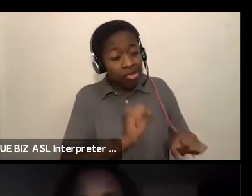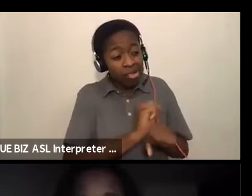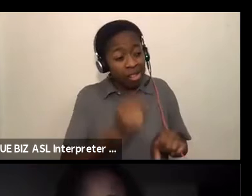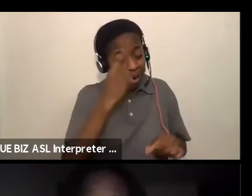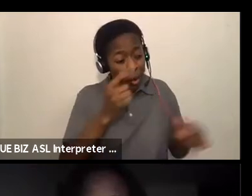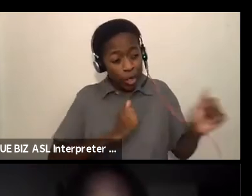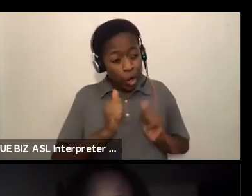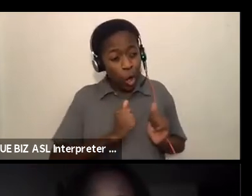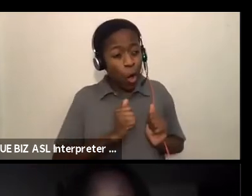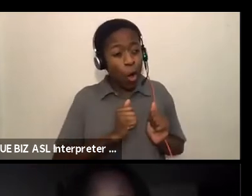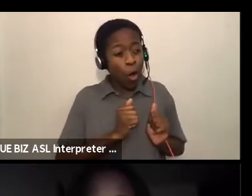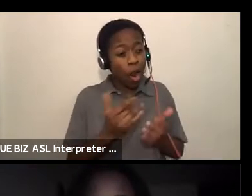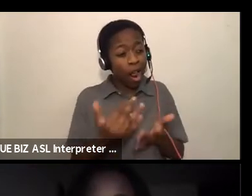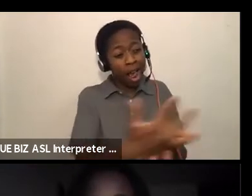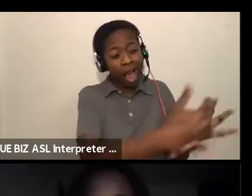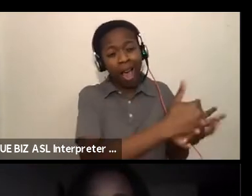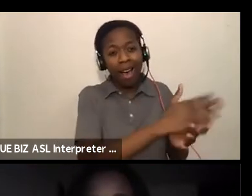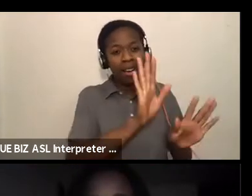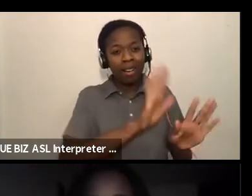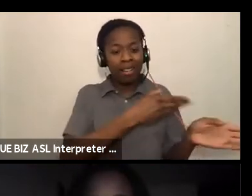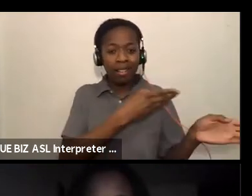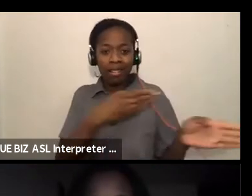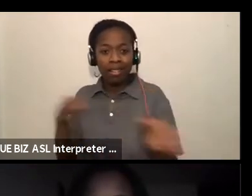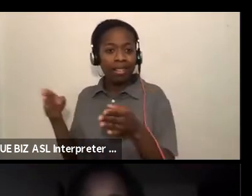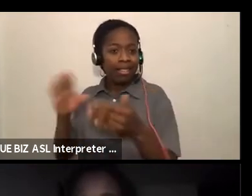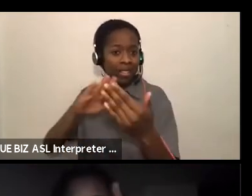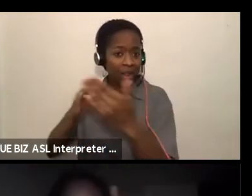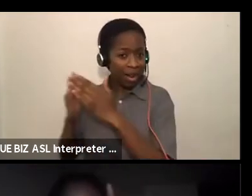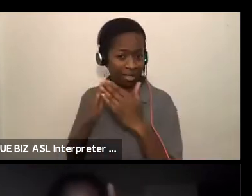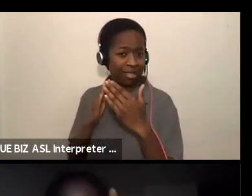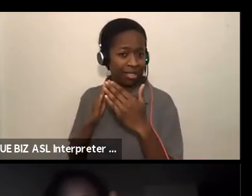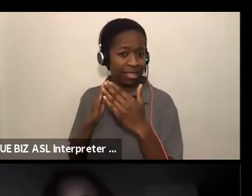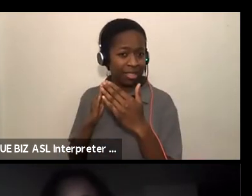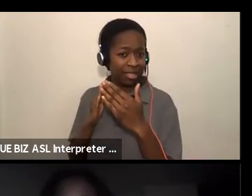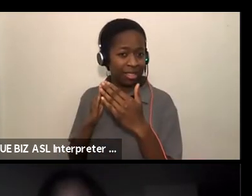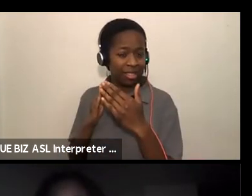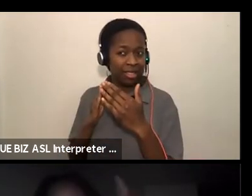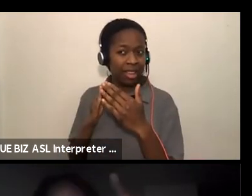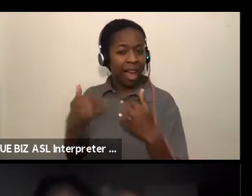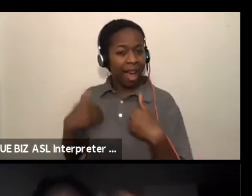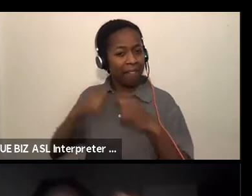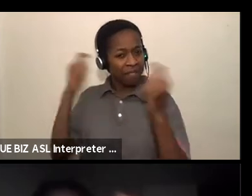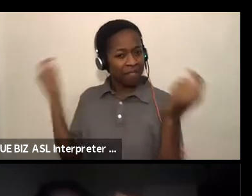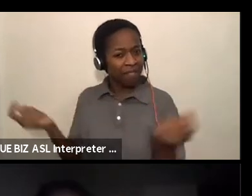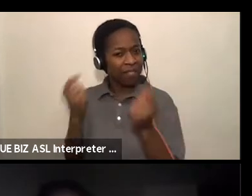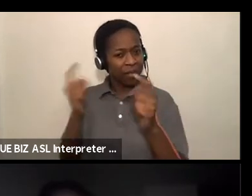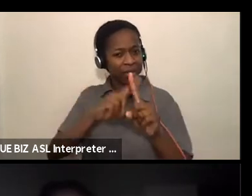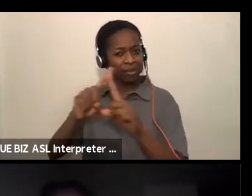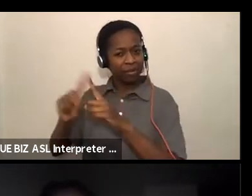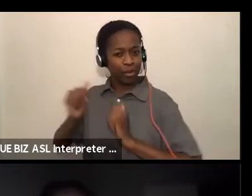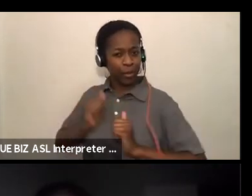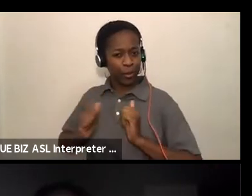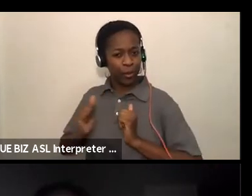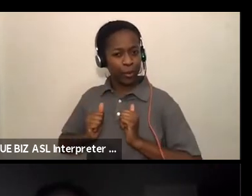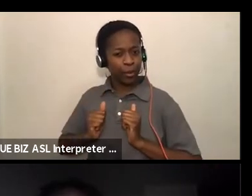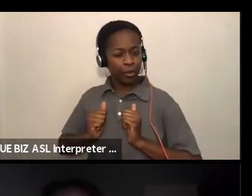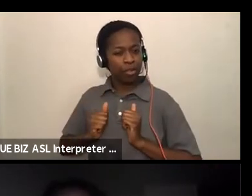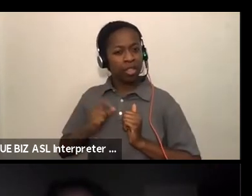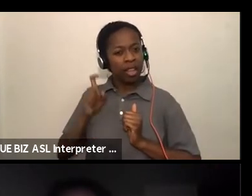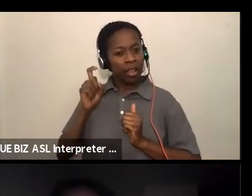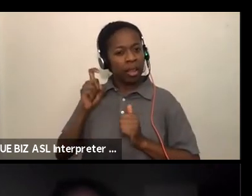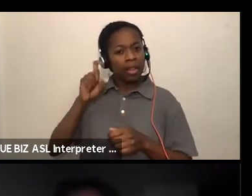community and have a festival of different shows? It's kind of like redistribution of power and redistribution of economics. Like